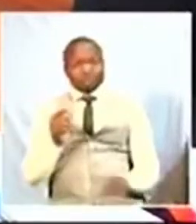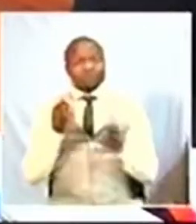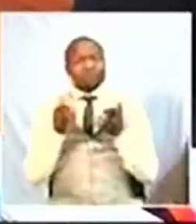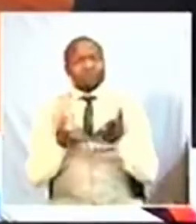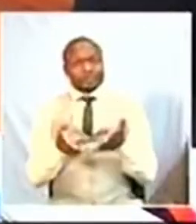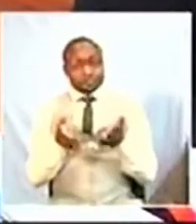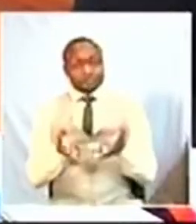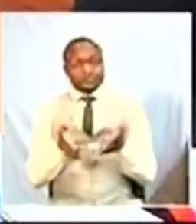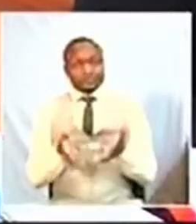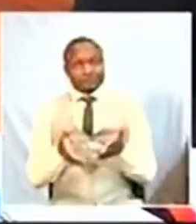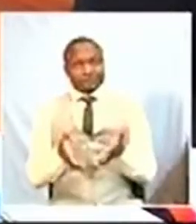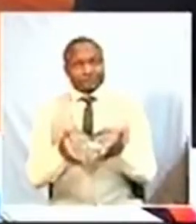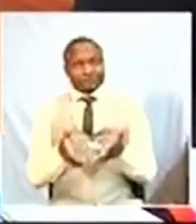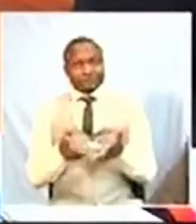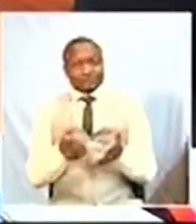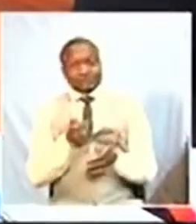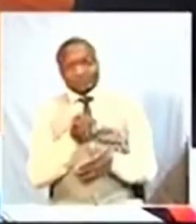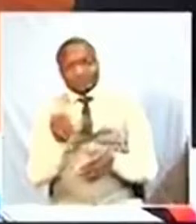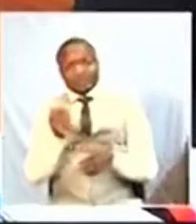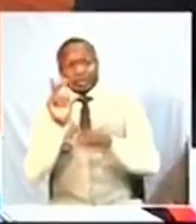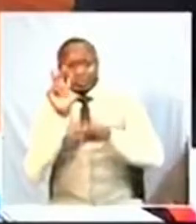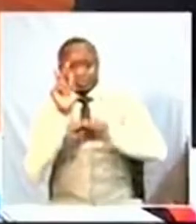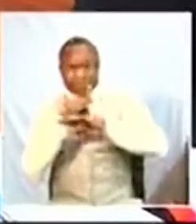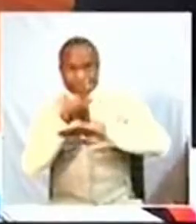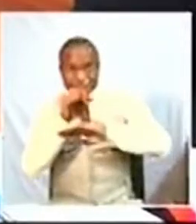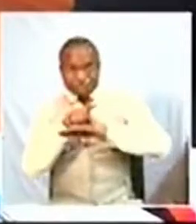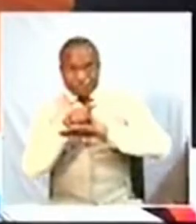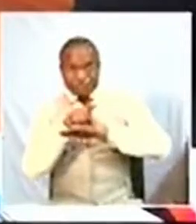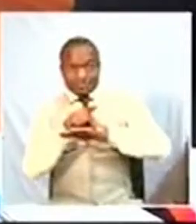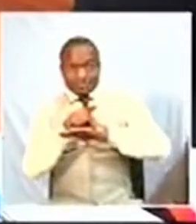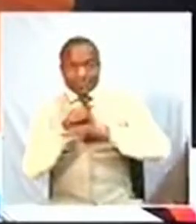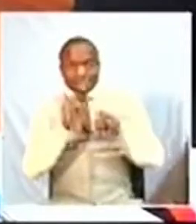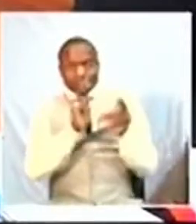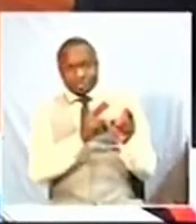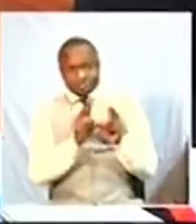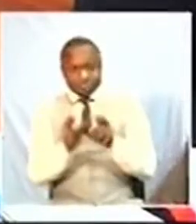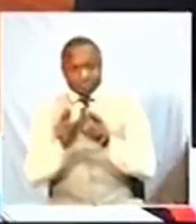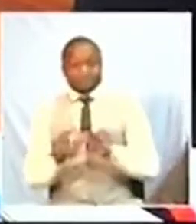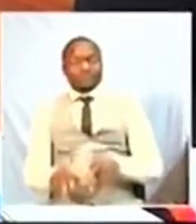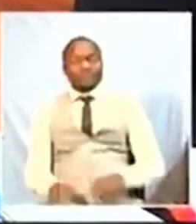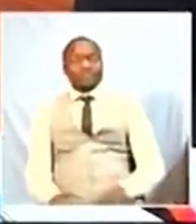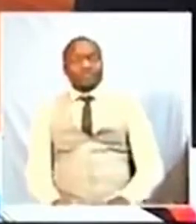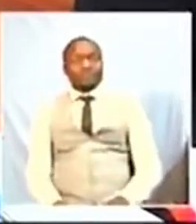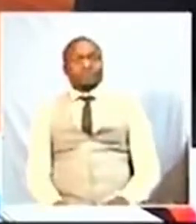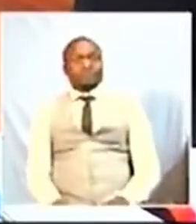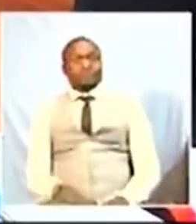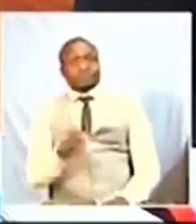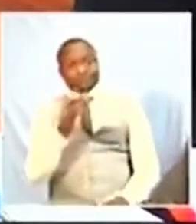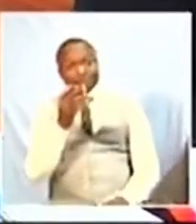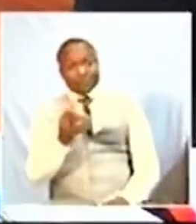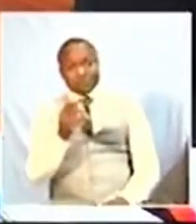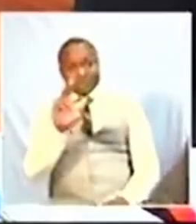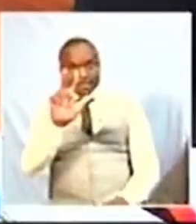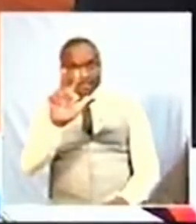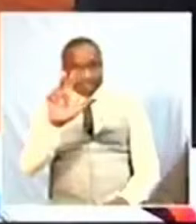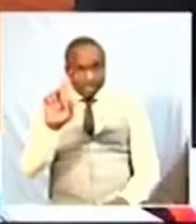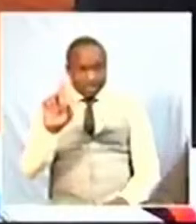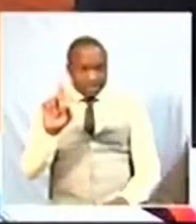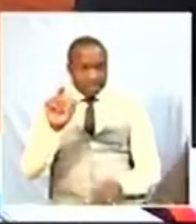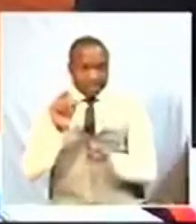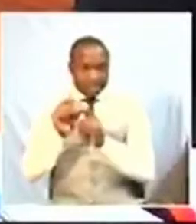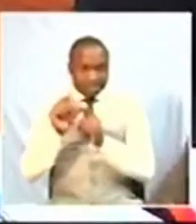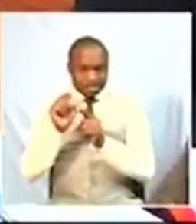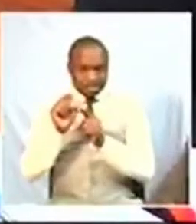queried on a certain project, that even as we are responding, because that was as at the 1st of